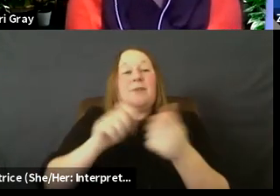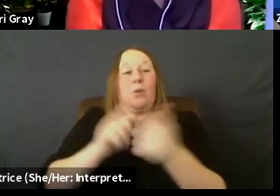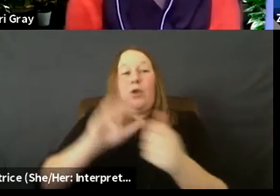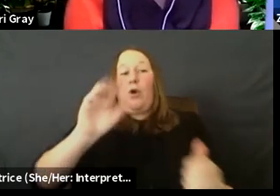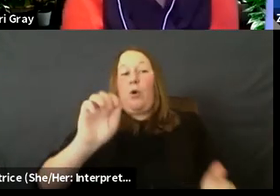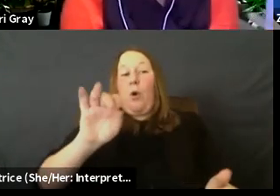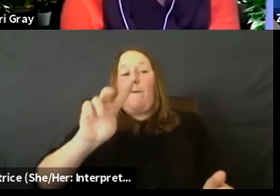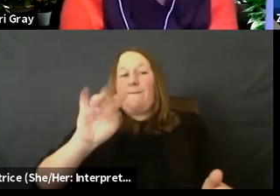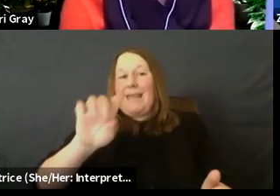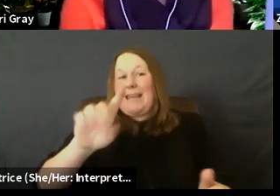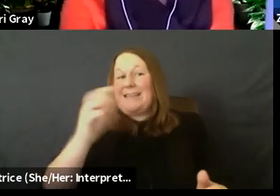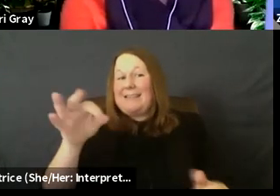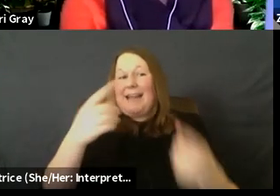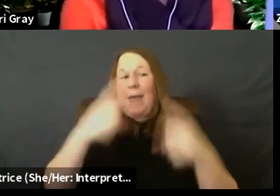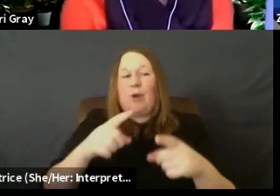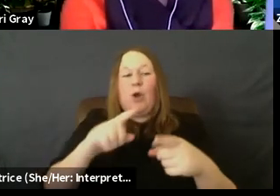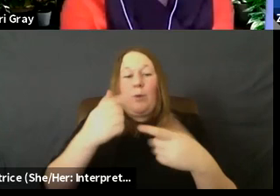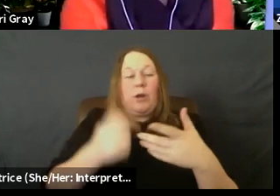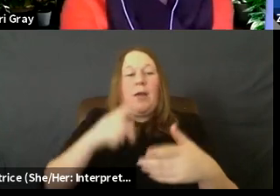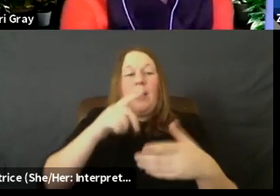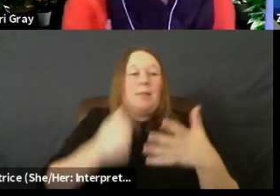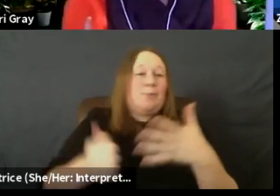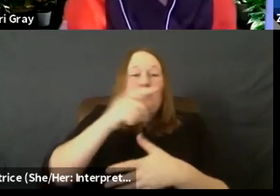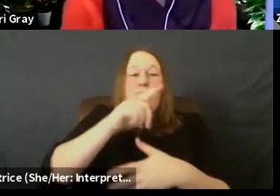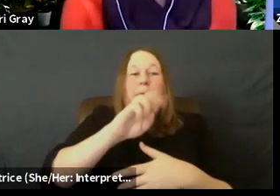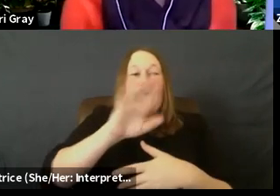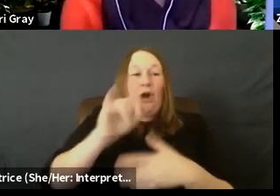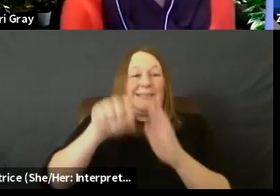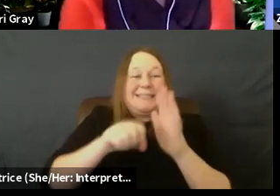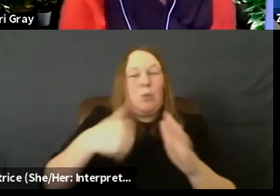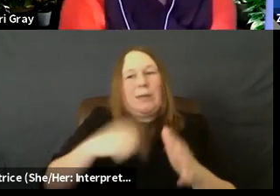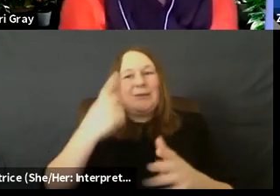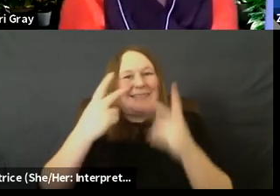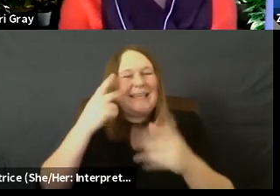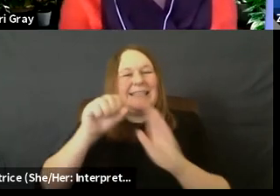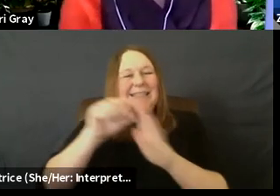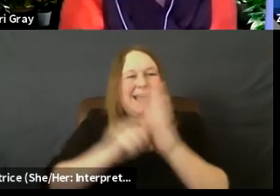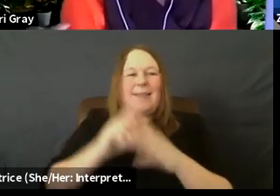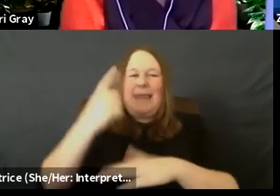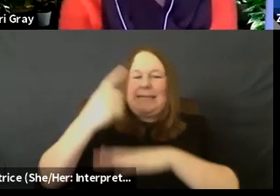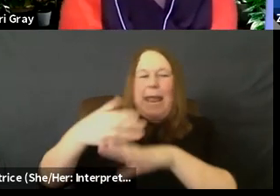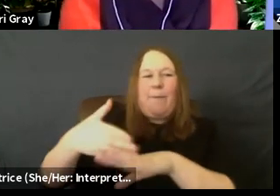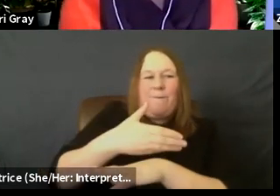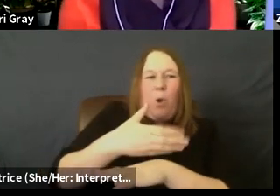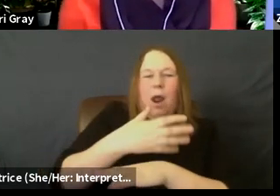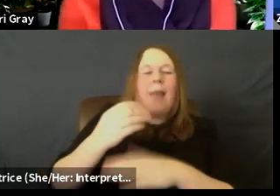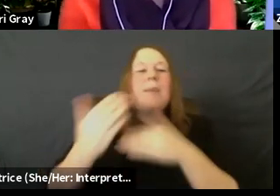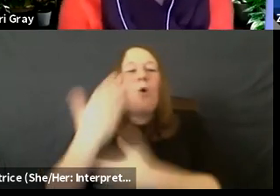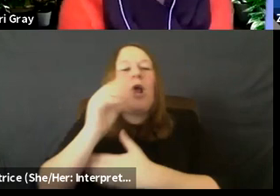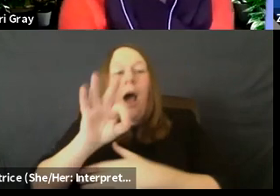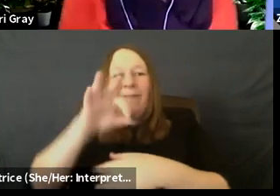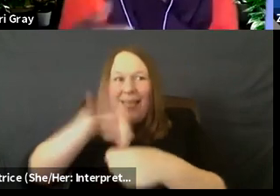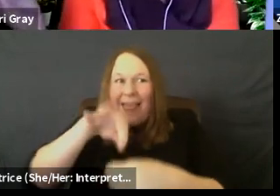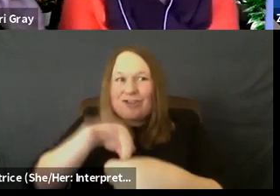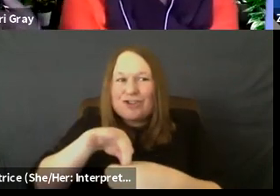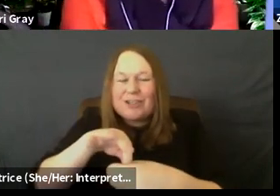COVID-19 happening, when we were in the primary season, we were seeing states that were the day before and in the morning of the